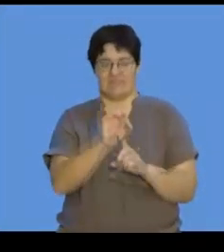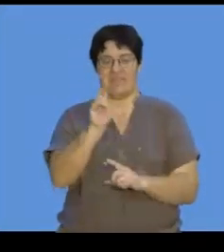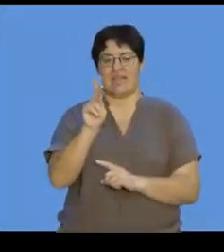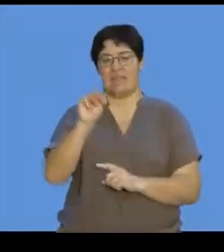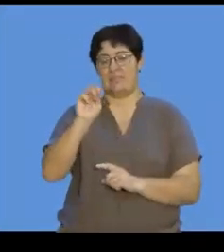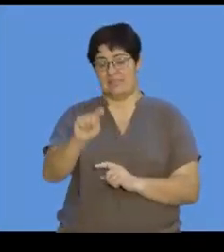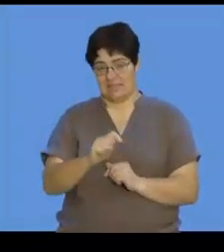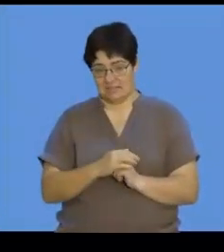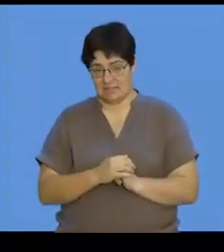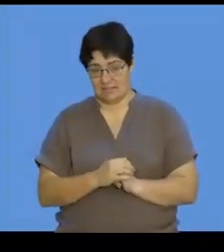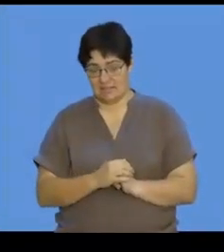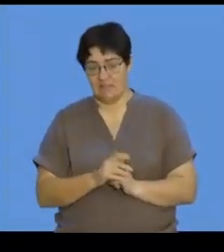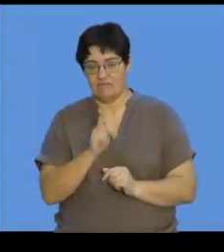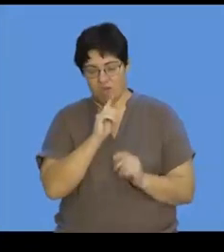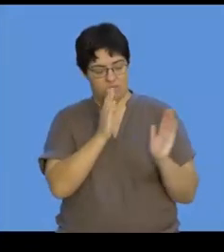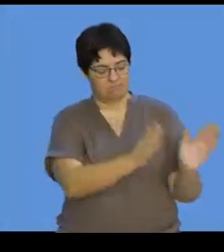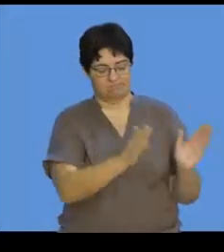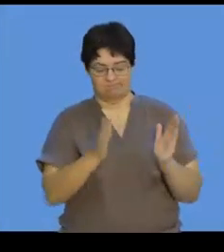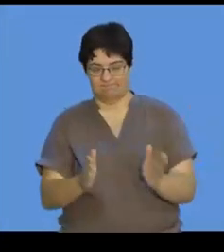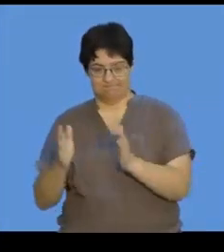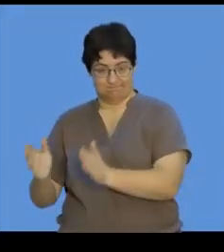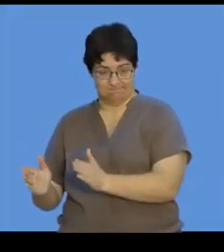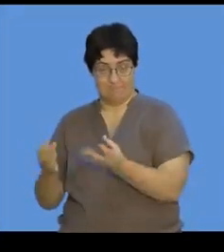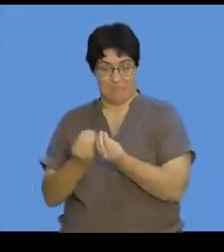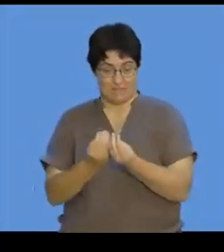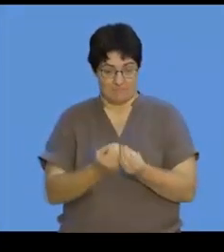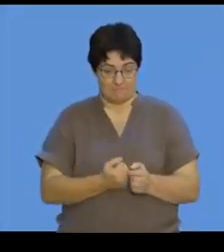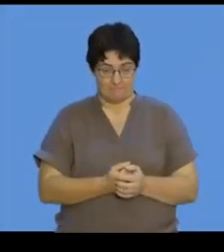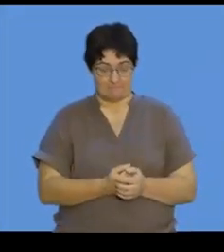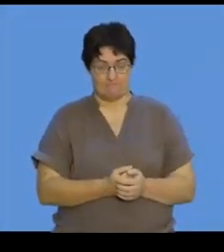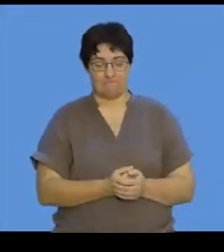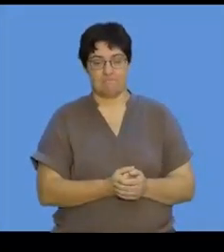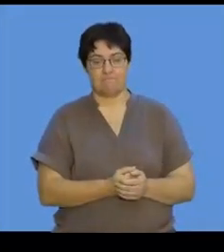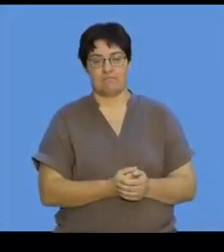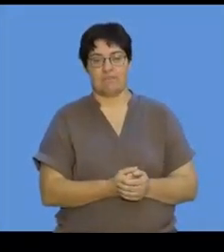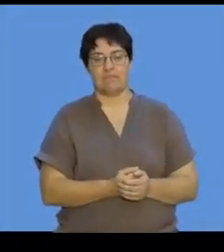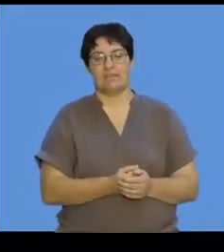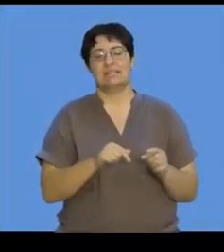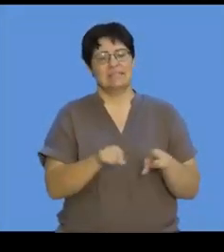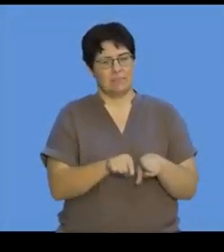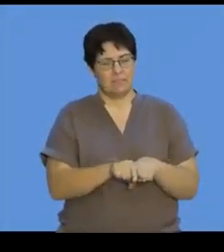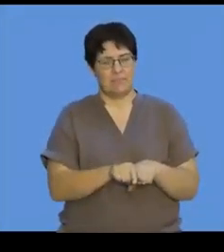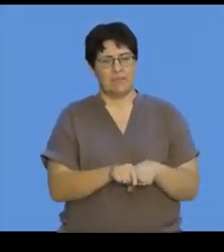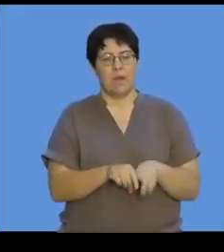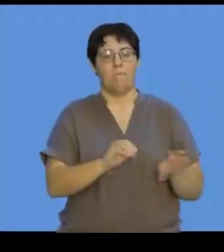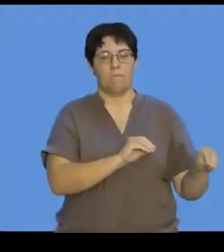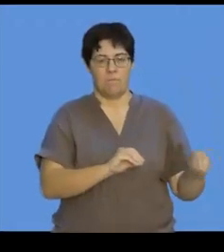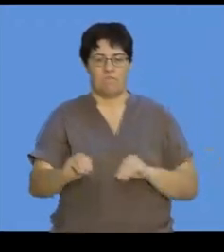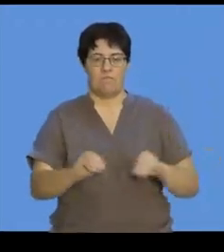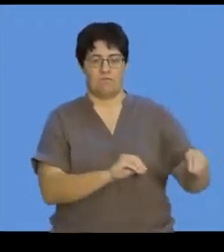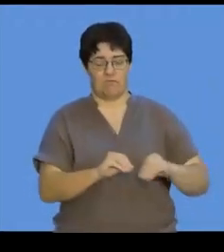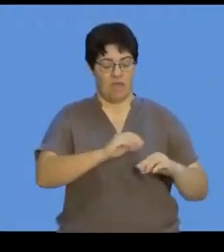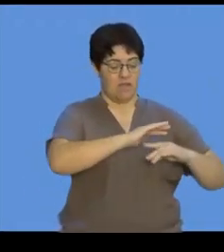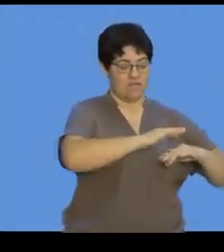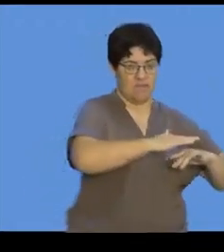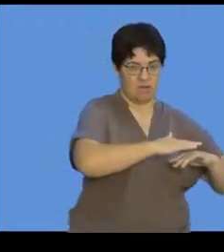molecular theory in terms of the three different states of matter. We can also talk about it in terms of the movement and the